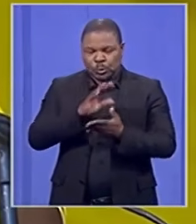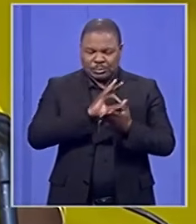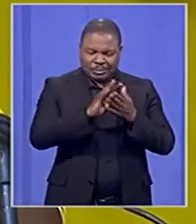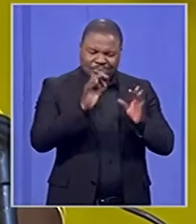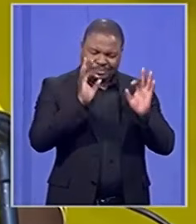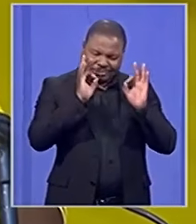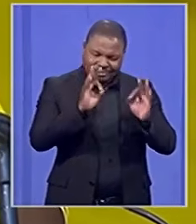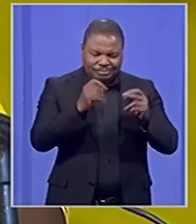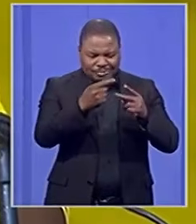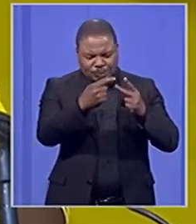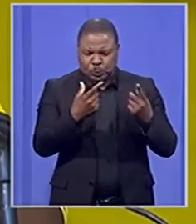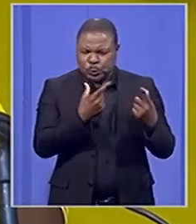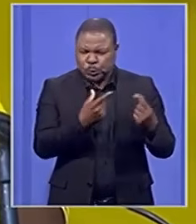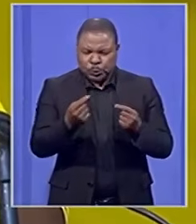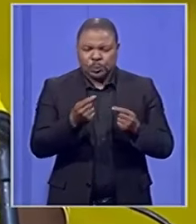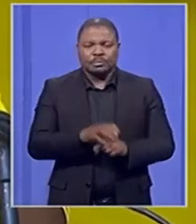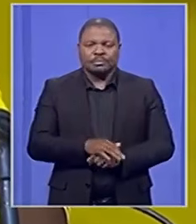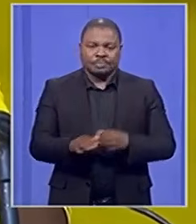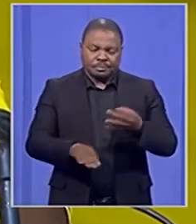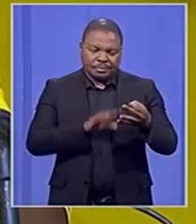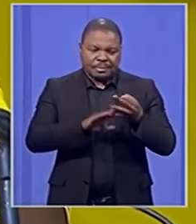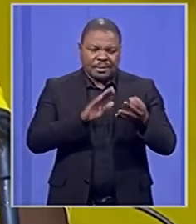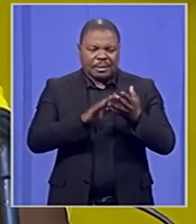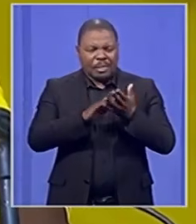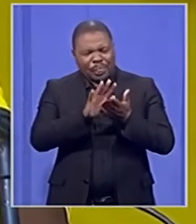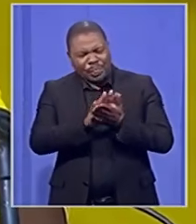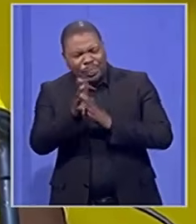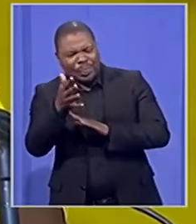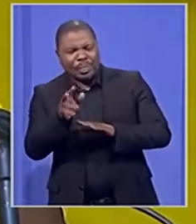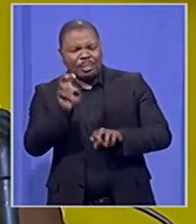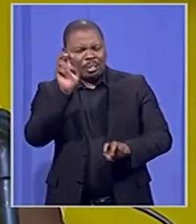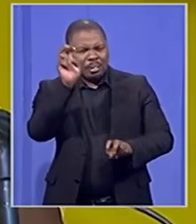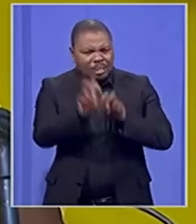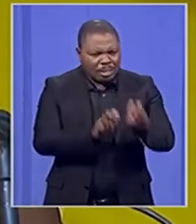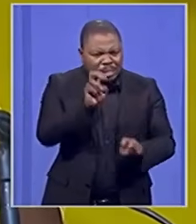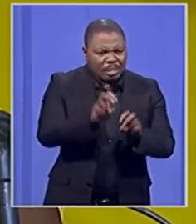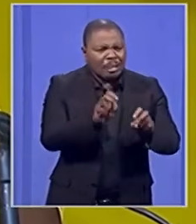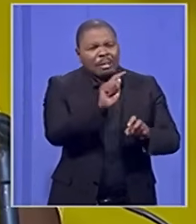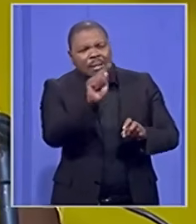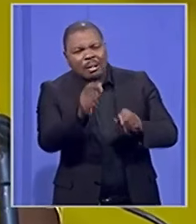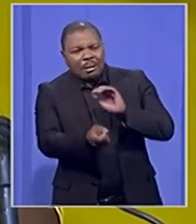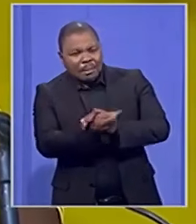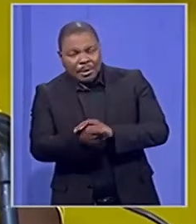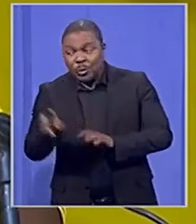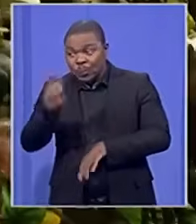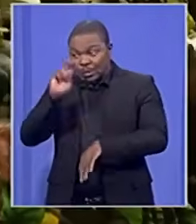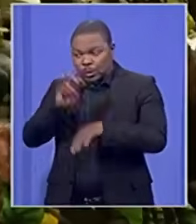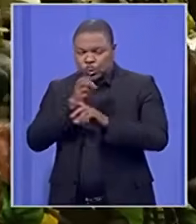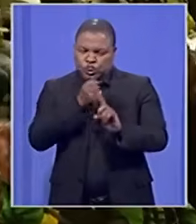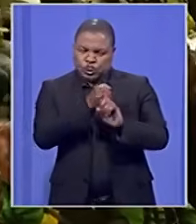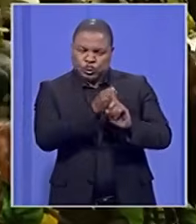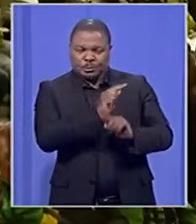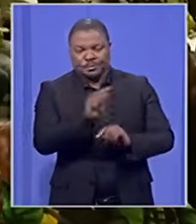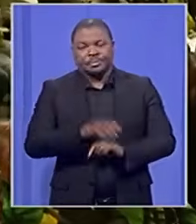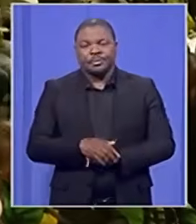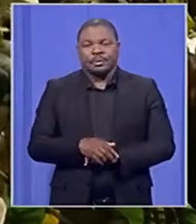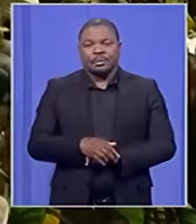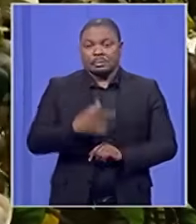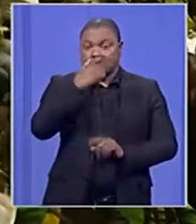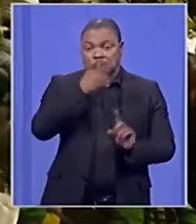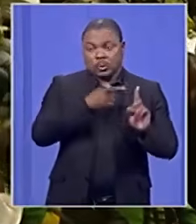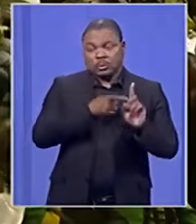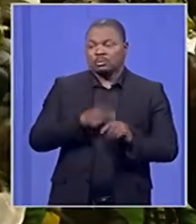fail. Vandalism and theft are matters that we need to attend to. Ramaphosa o kgalemme ka thata